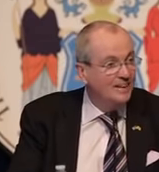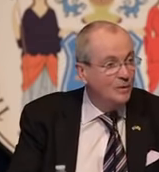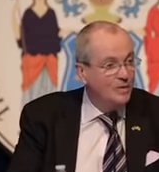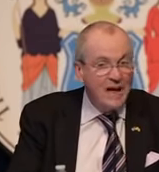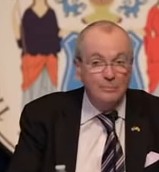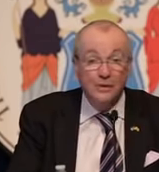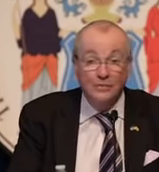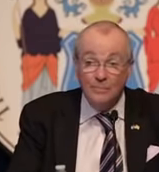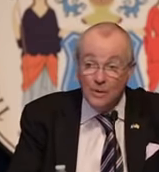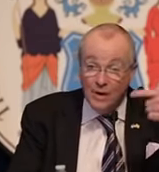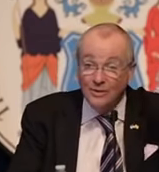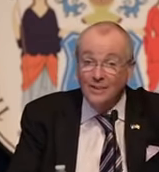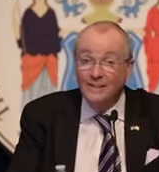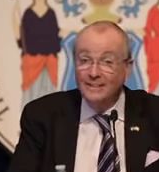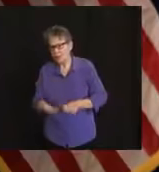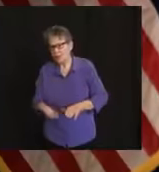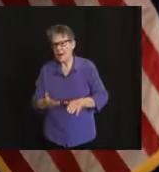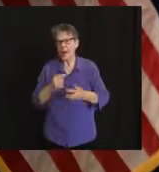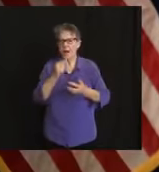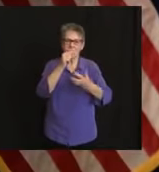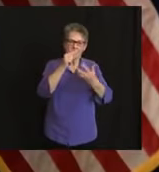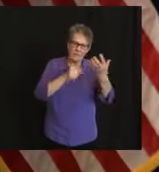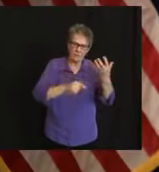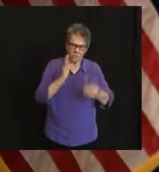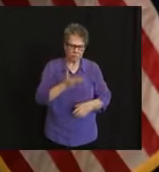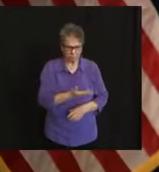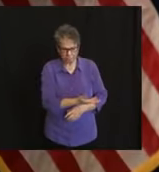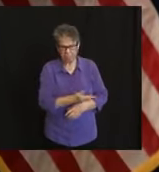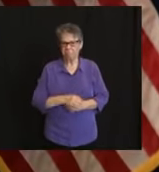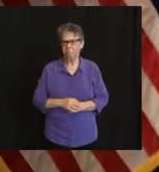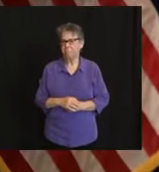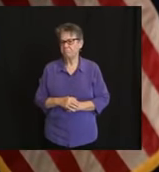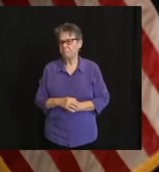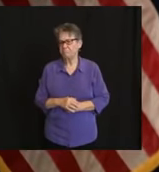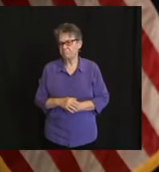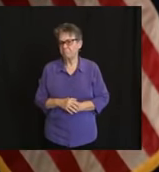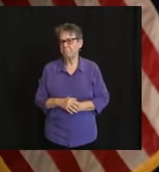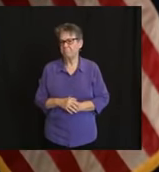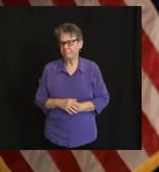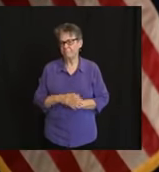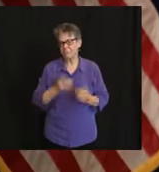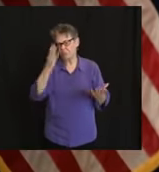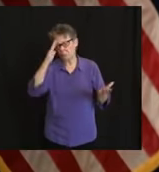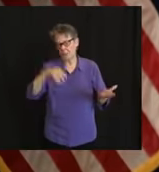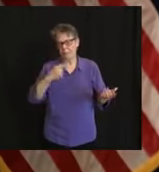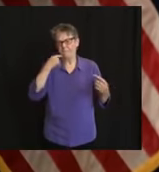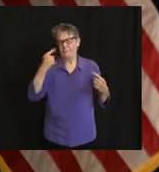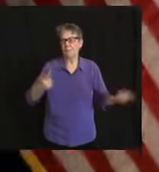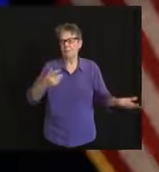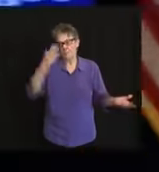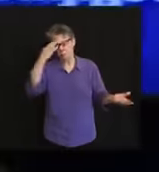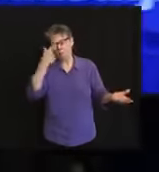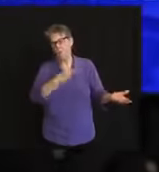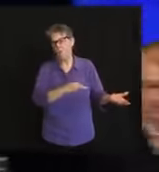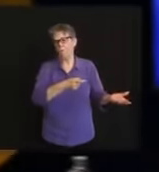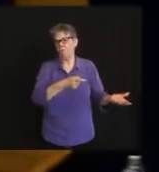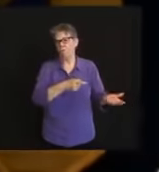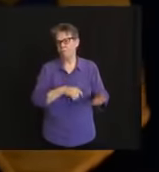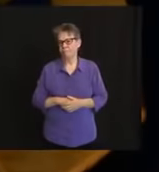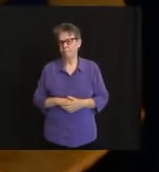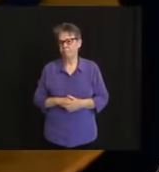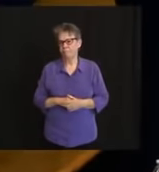today. With that, please help me welcome the person who needs no introduction, the Commissioner of the Department of Health, Judy Persichelli. Thank you, Governor.